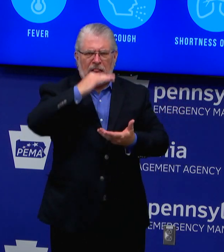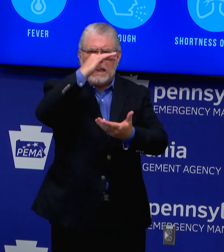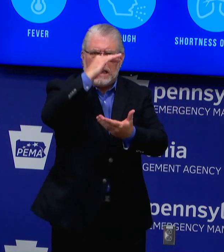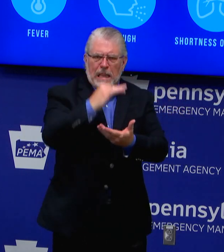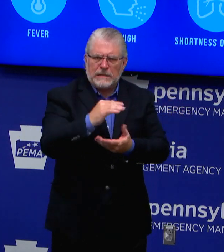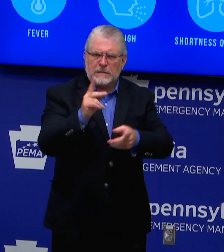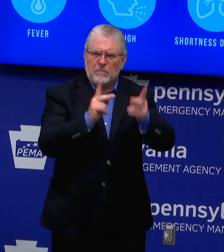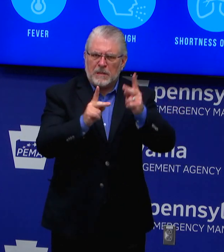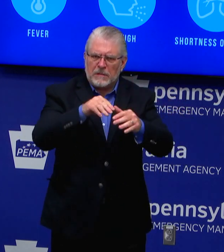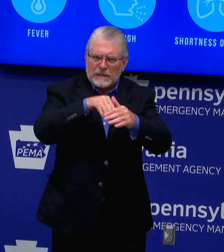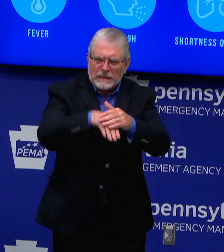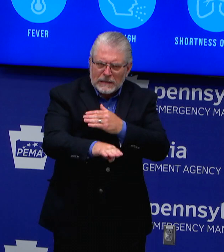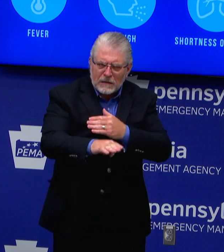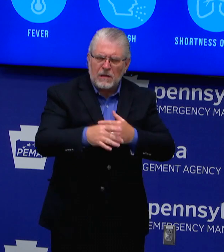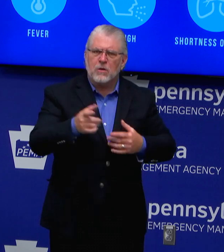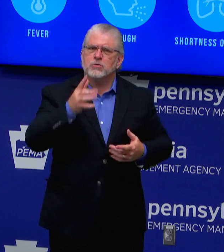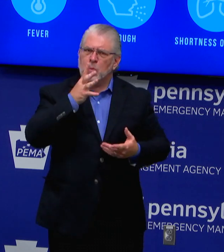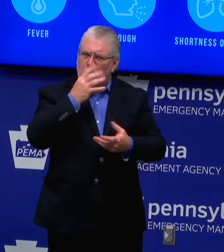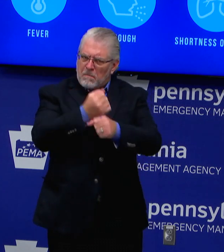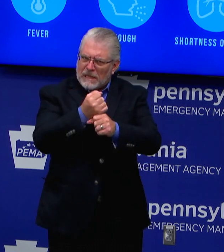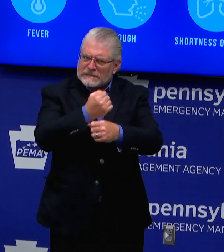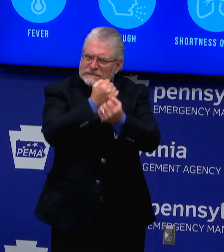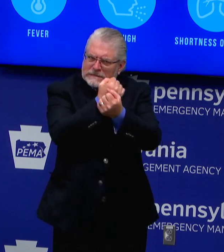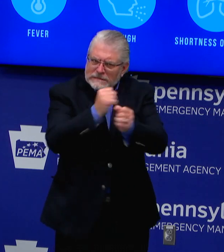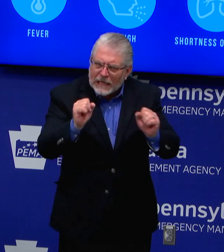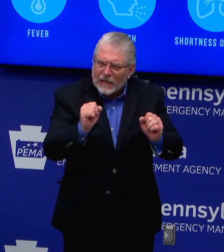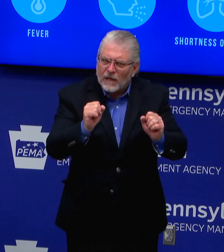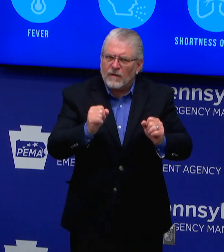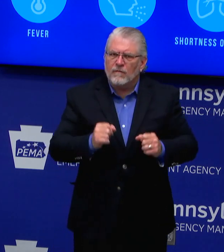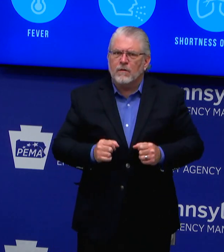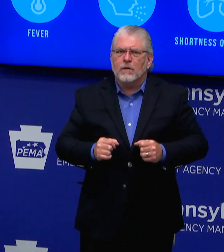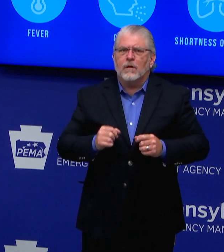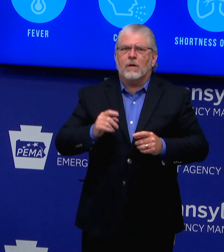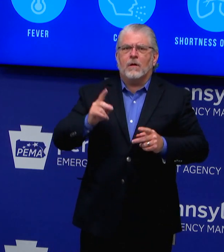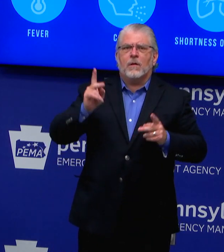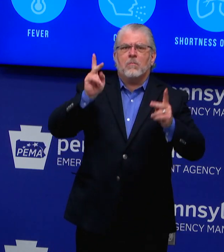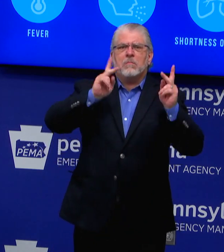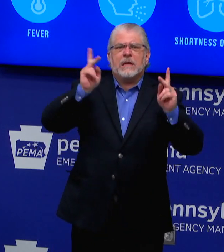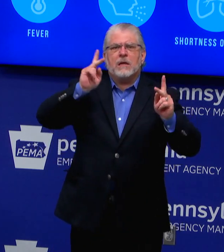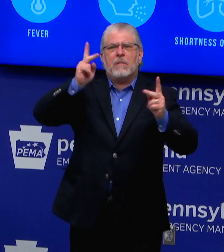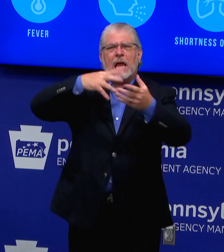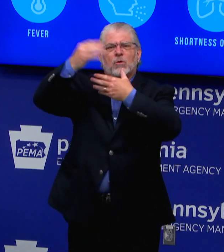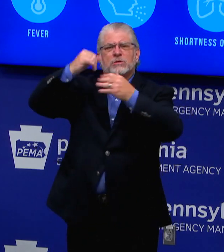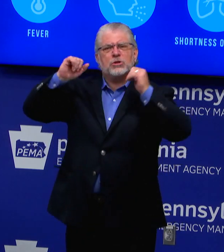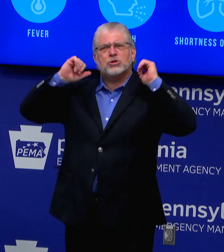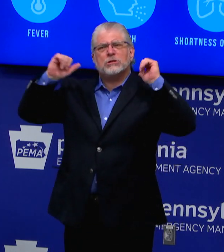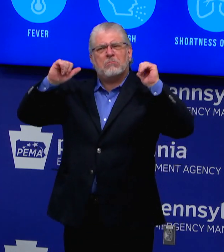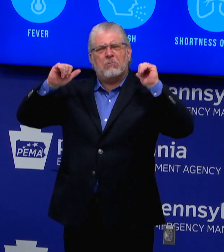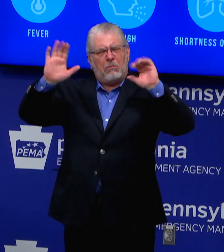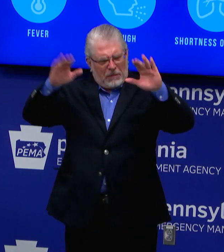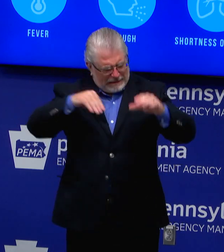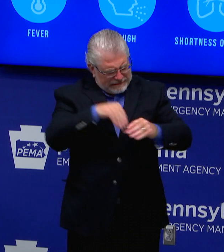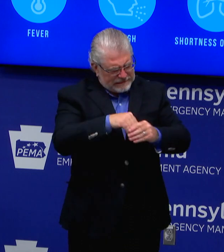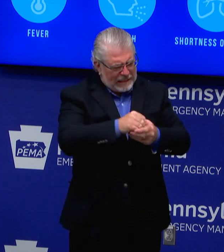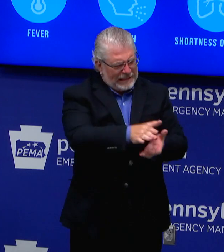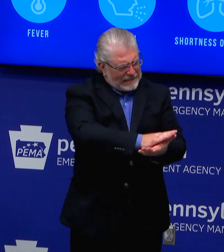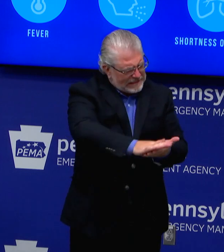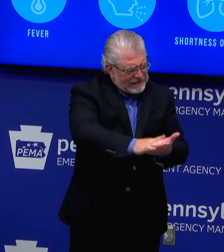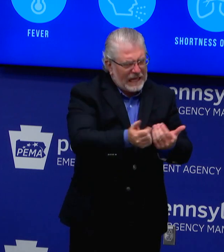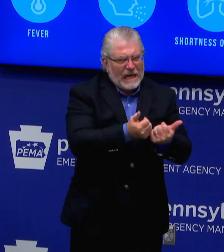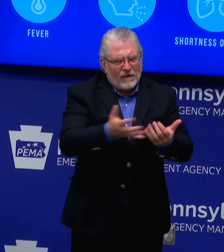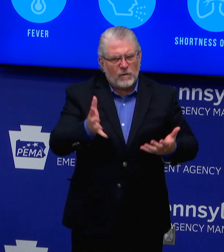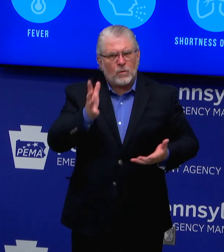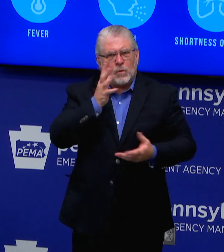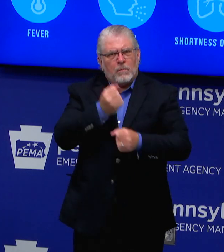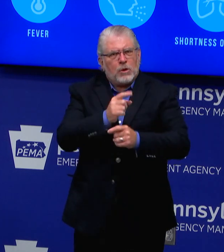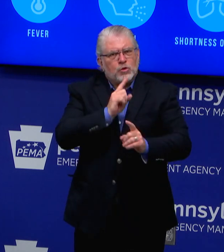people are having outside right now. What is your response to that? Yeah, again, we're looking at a situation